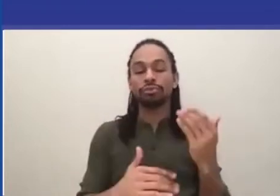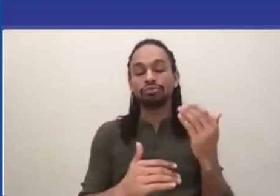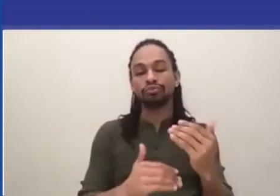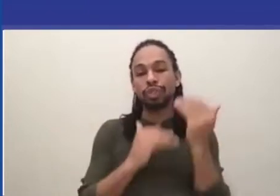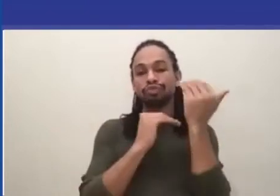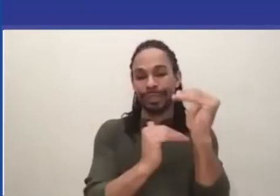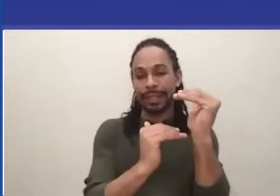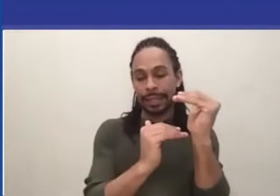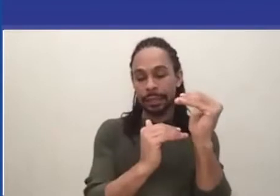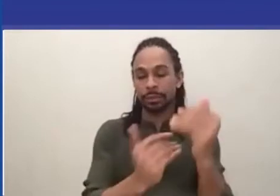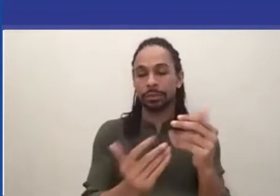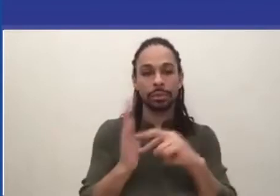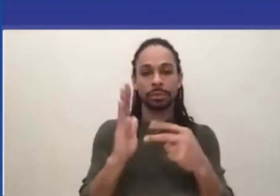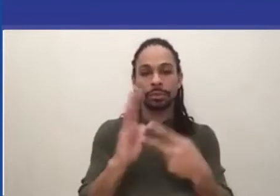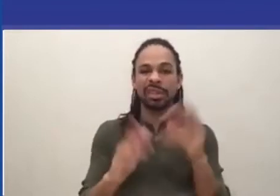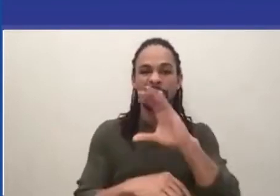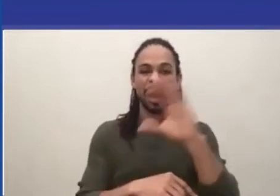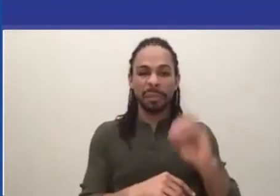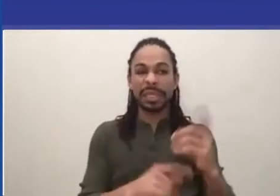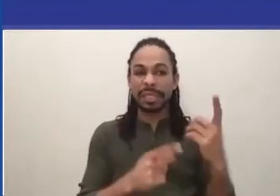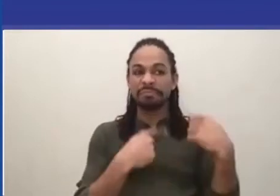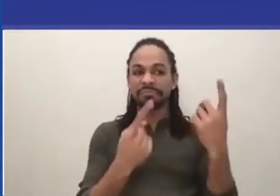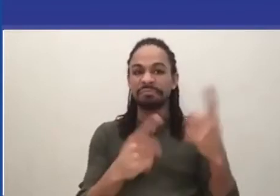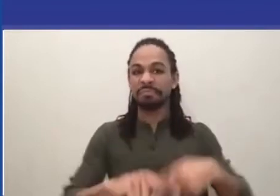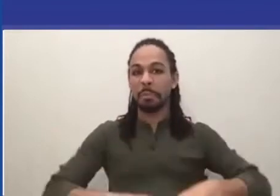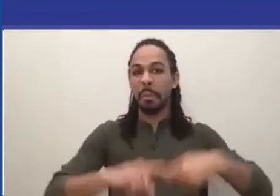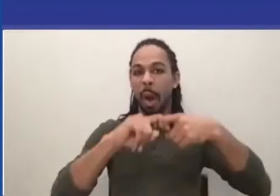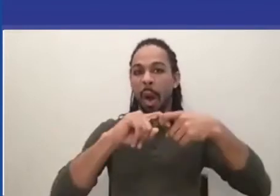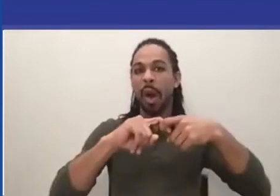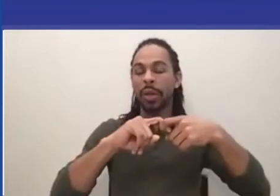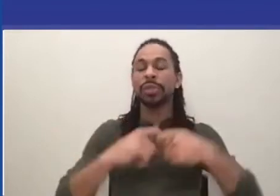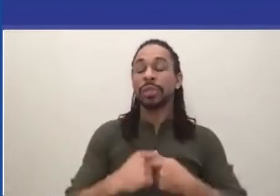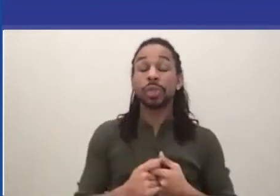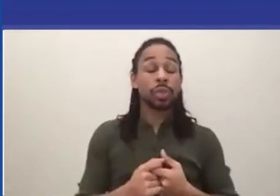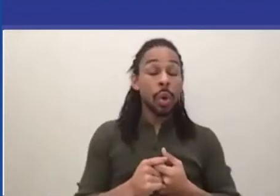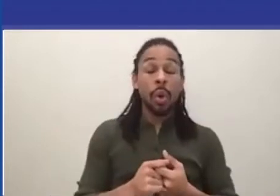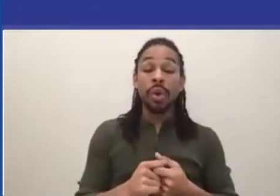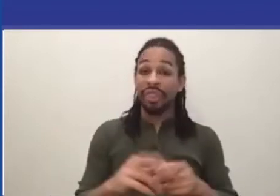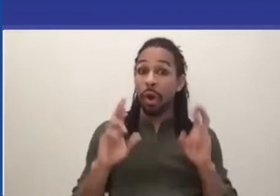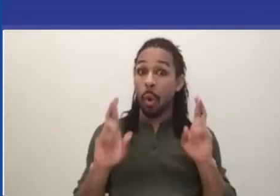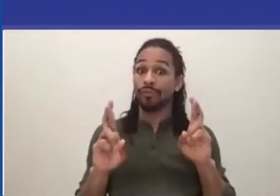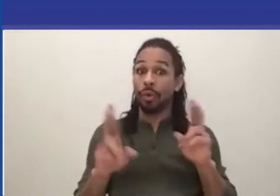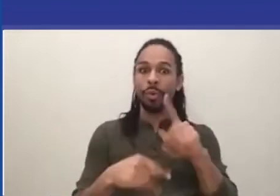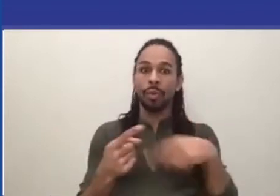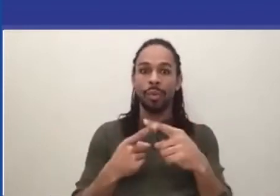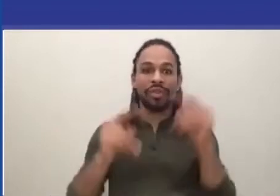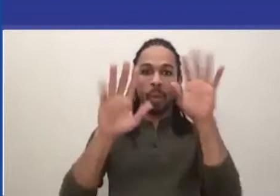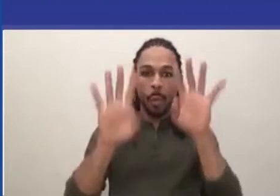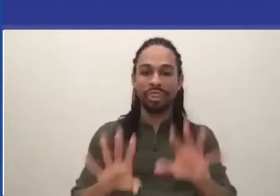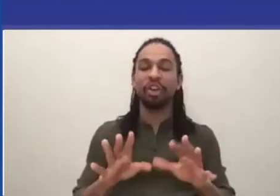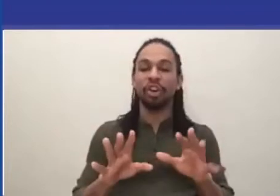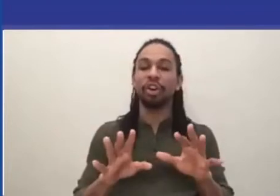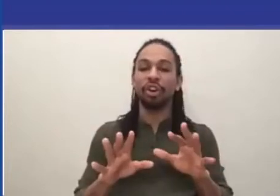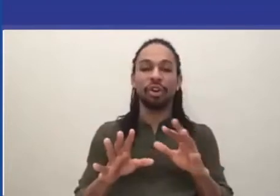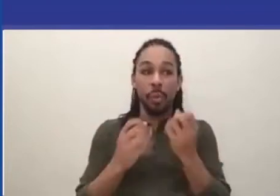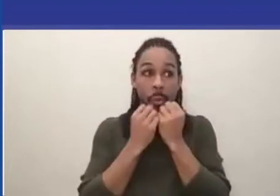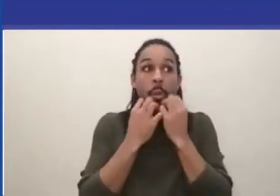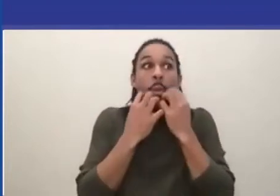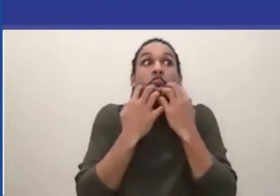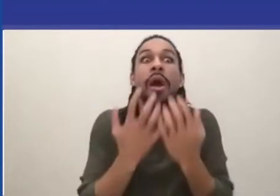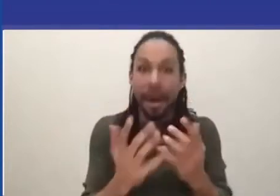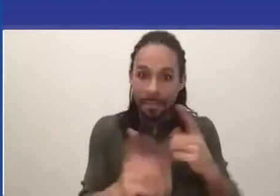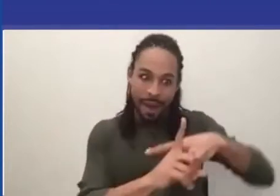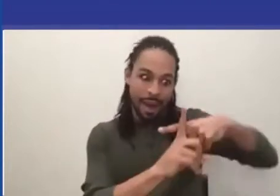put on pause. So hopefully they're hopeful that when the weather warms up, they'll be able to continue. But that's what I've gleaned, that some people